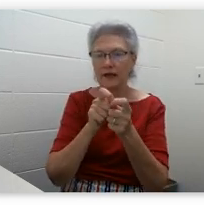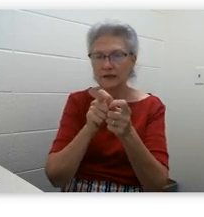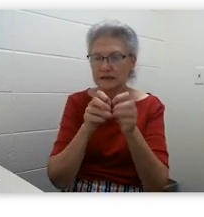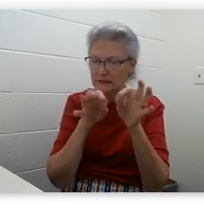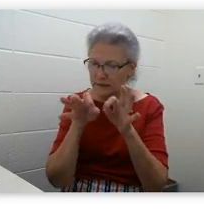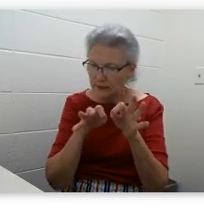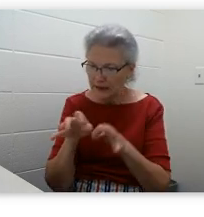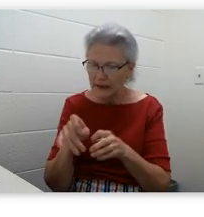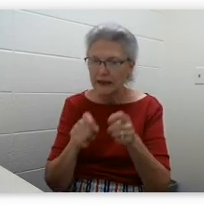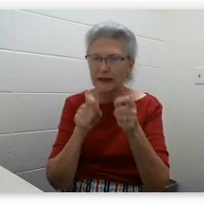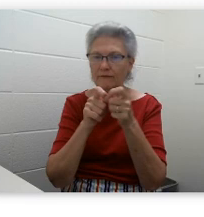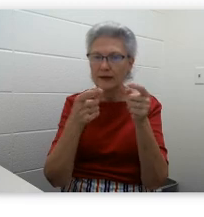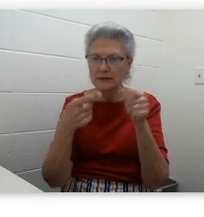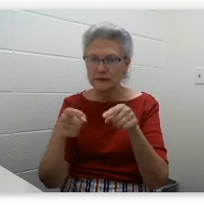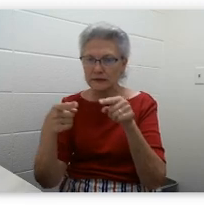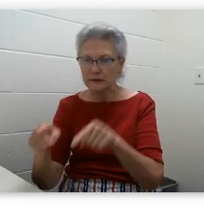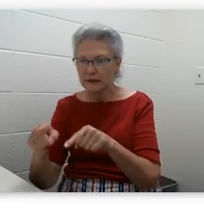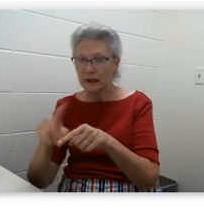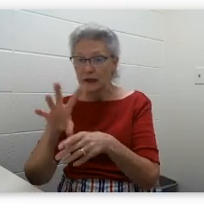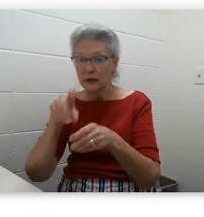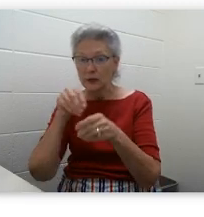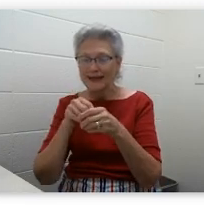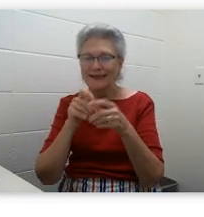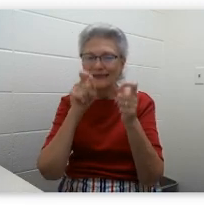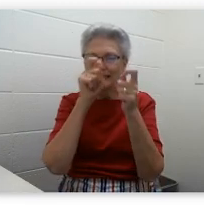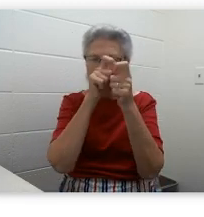in our story.